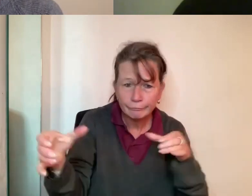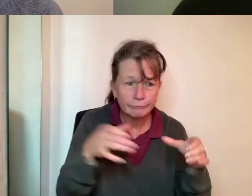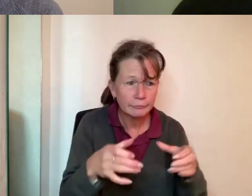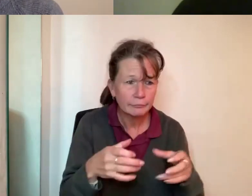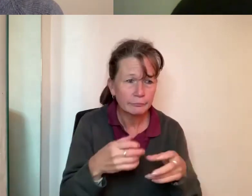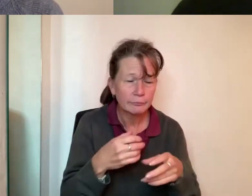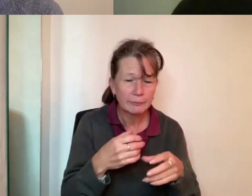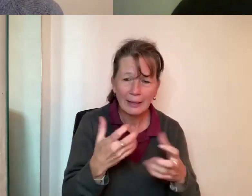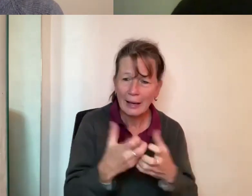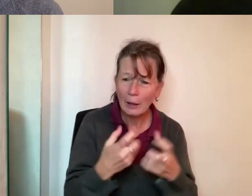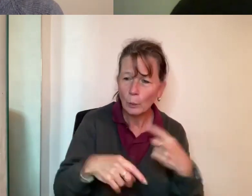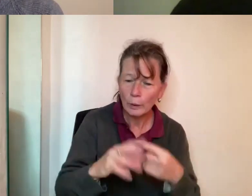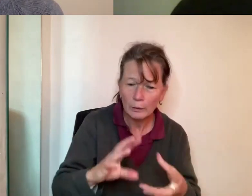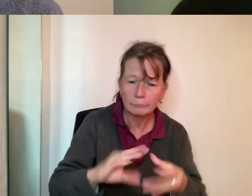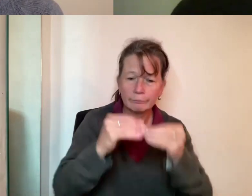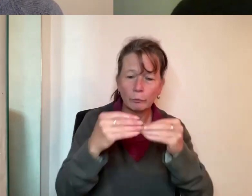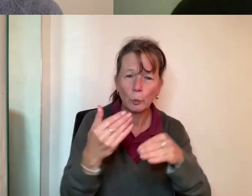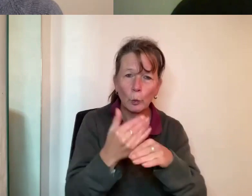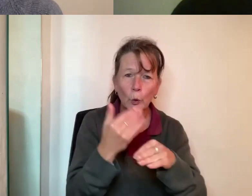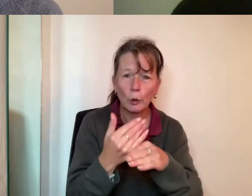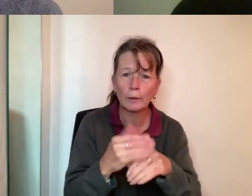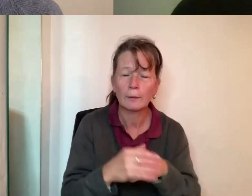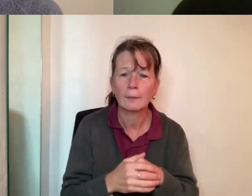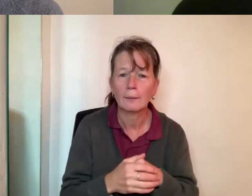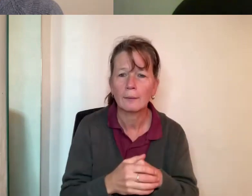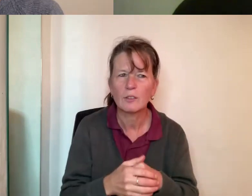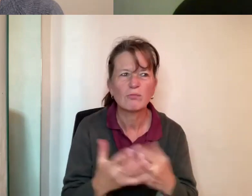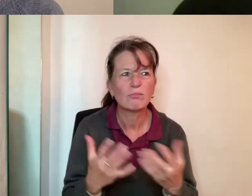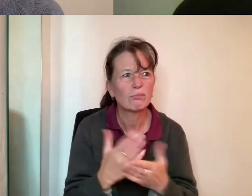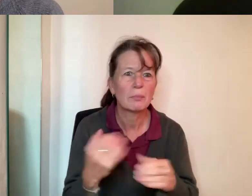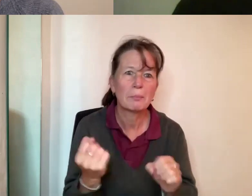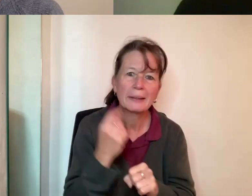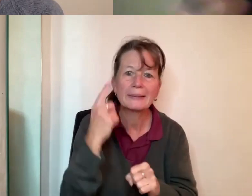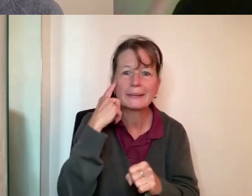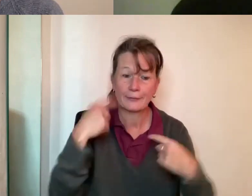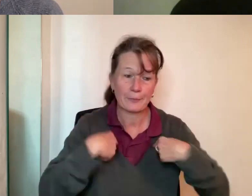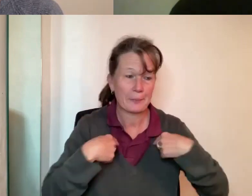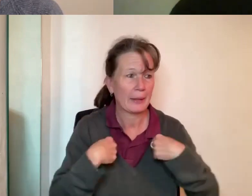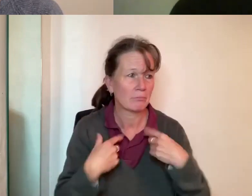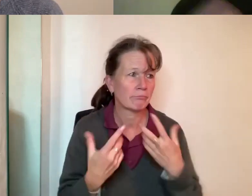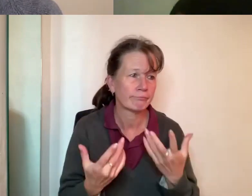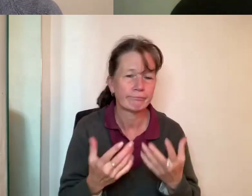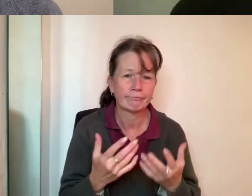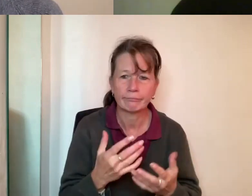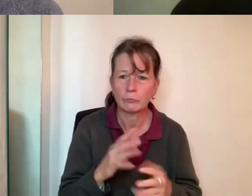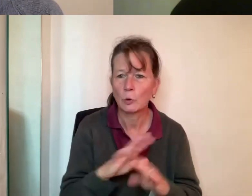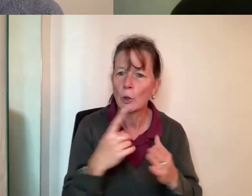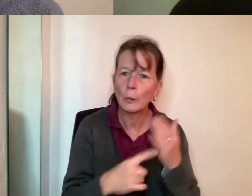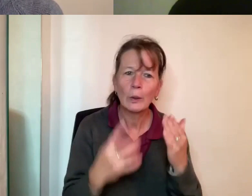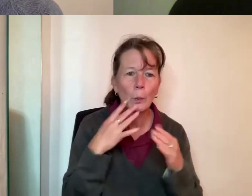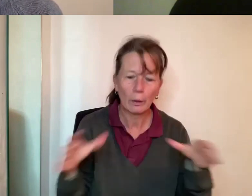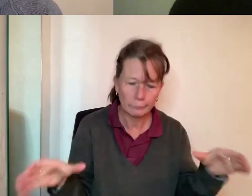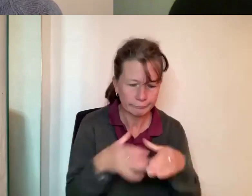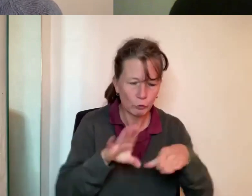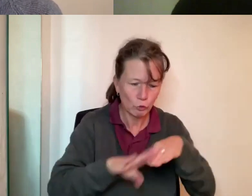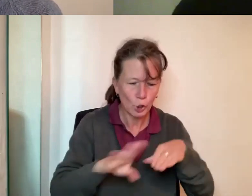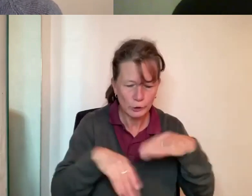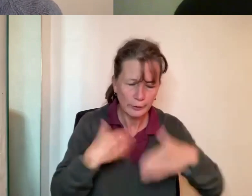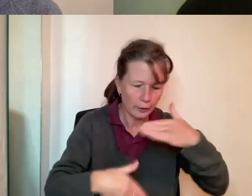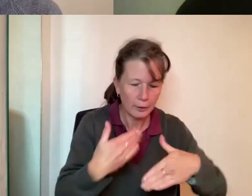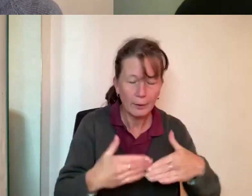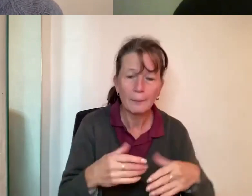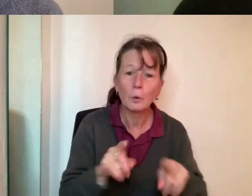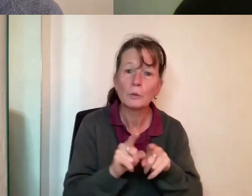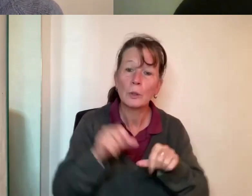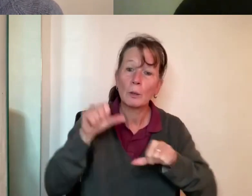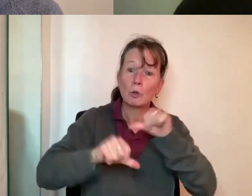way in which we make work. And so it makes sense for me not only to do that when we're all together in the rehearsal room, but also the